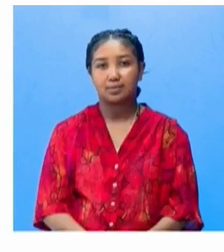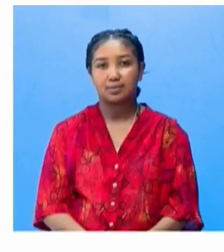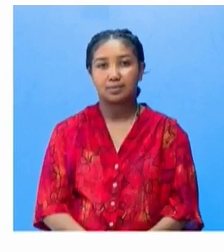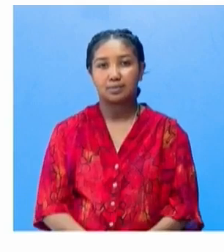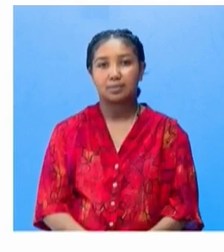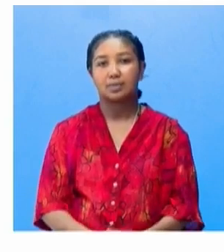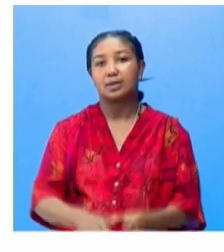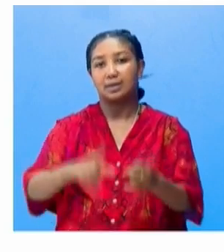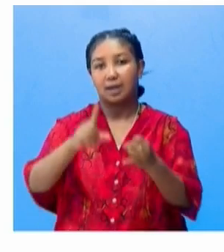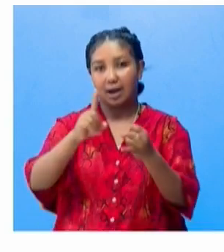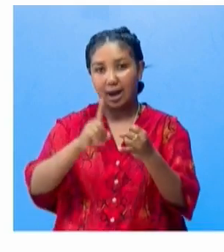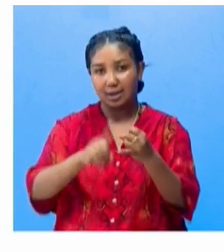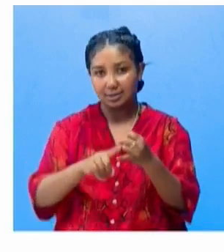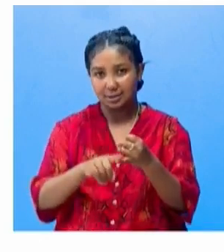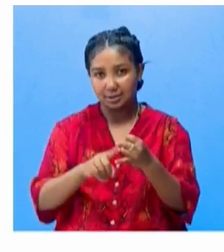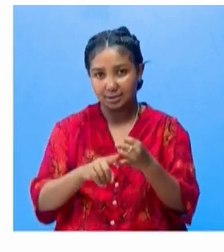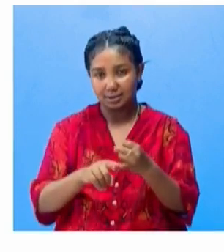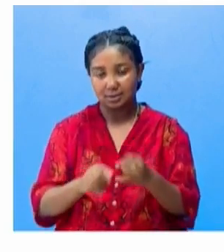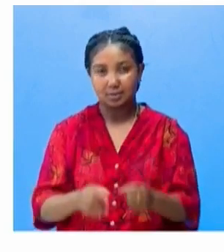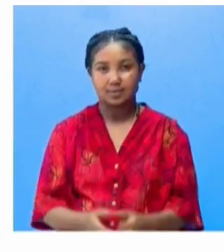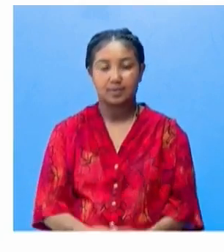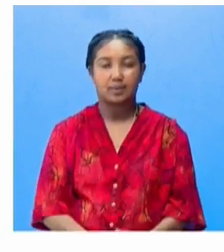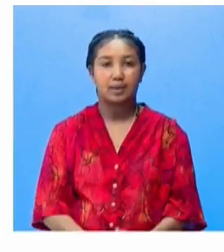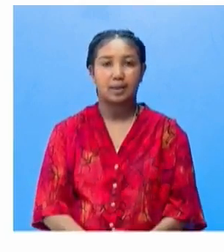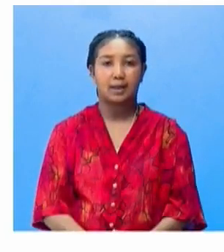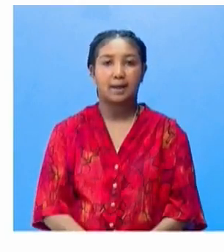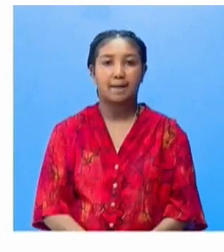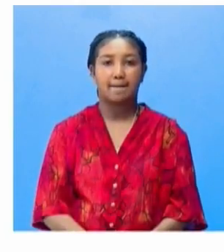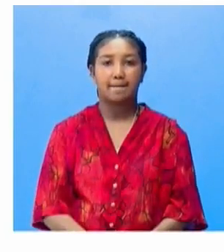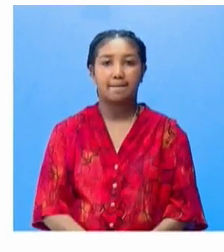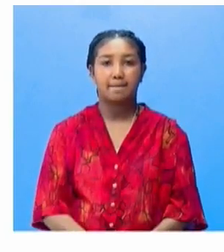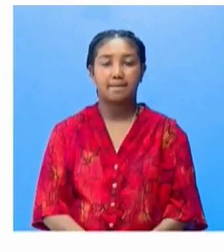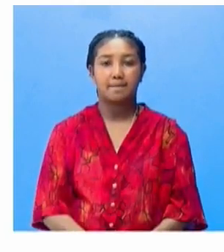The last but not least question.